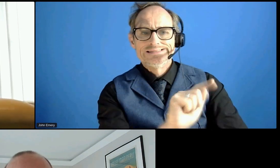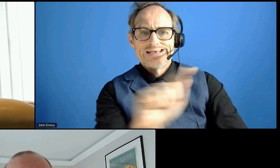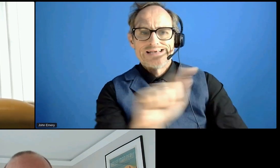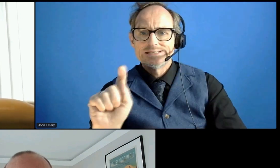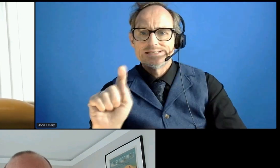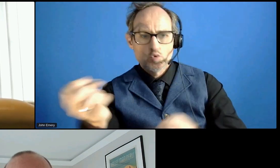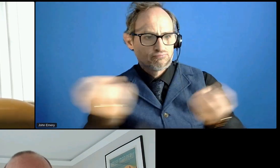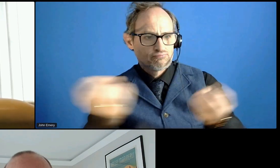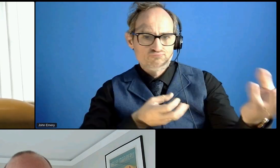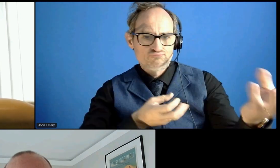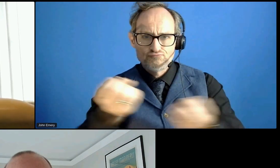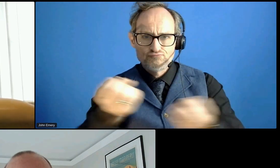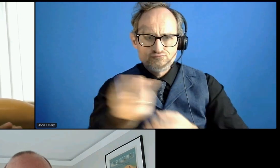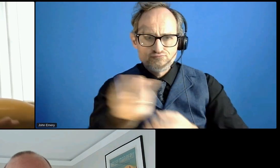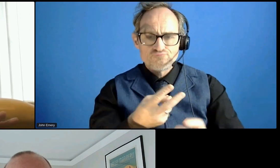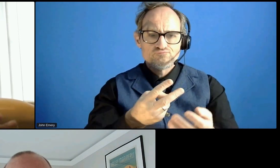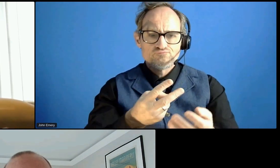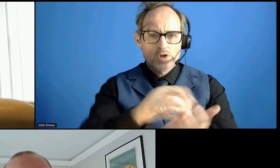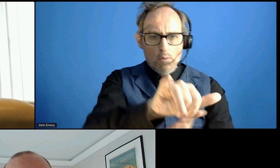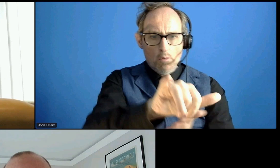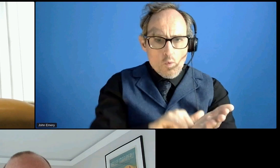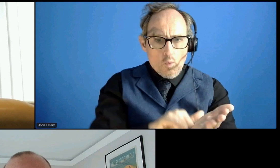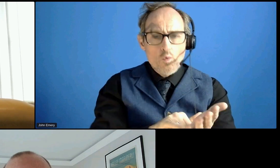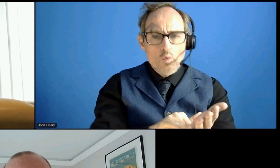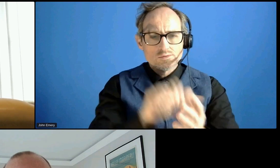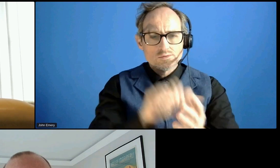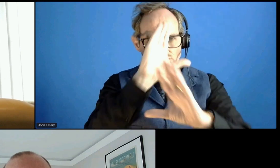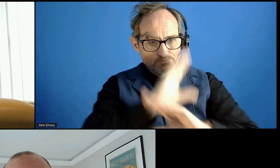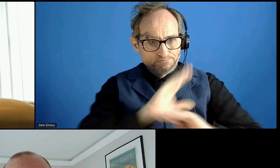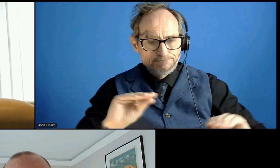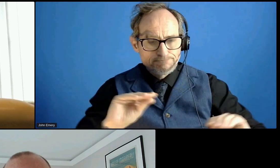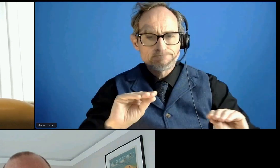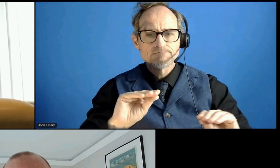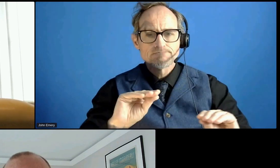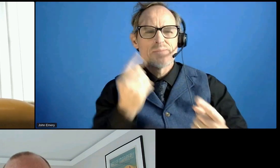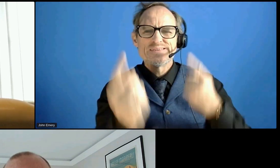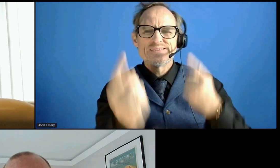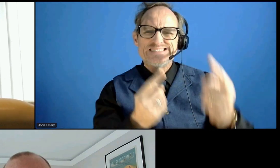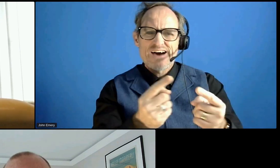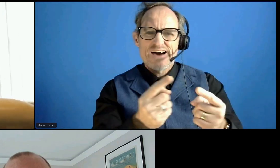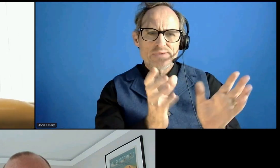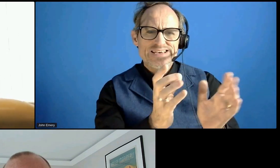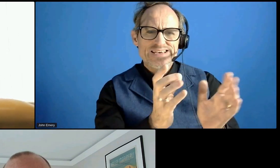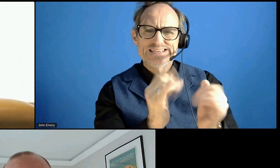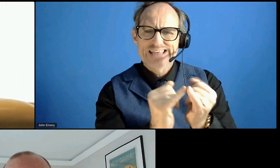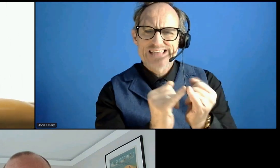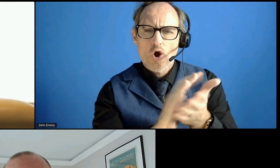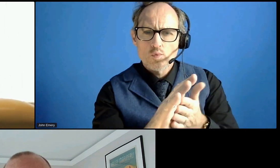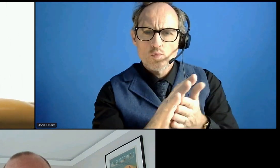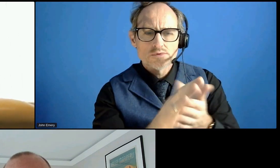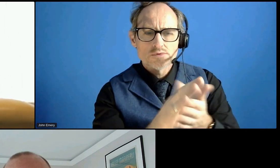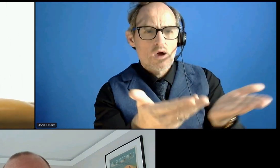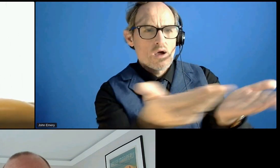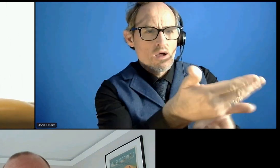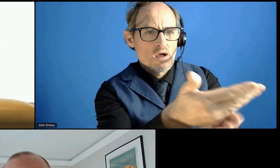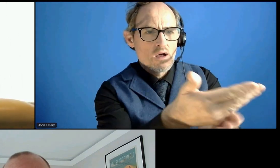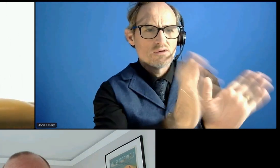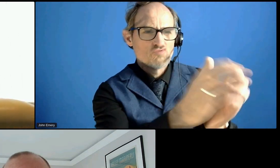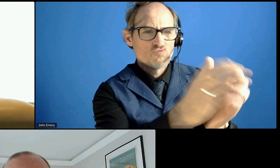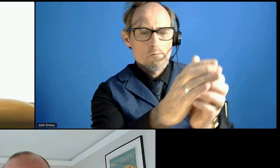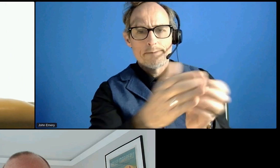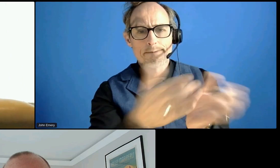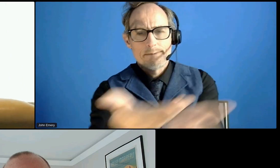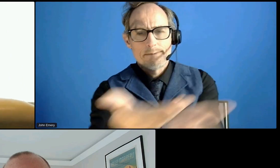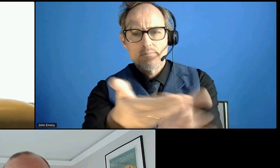report, having had conversations with several stakeholders about across the board, and